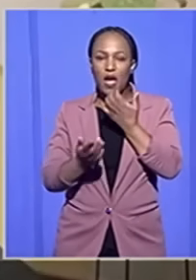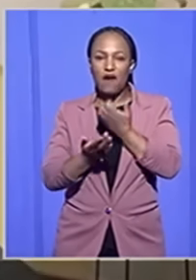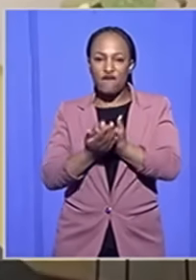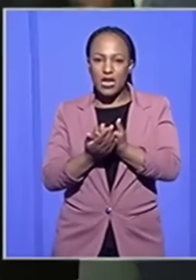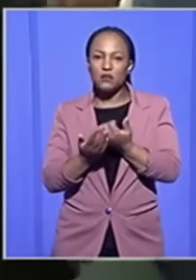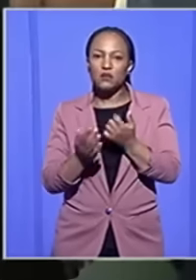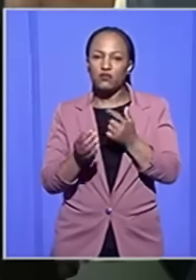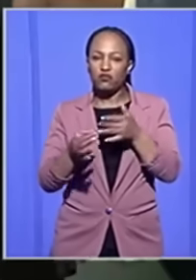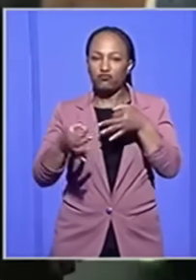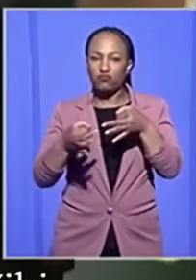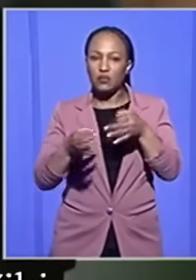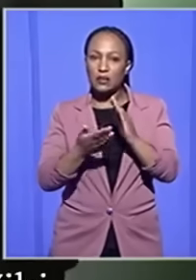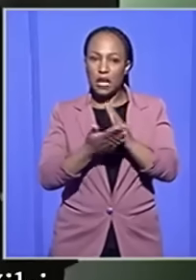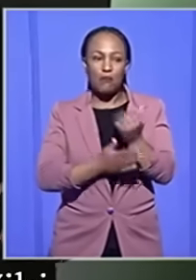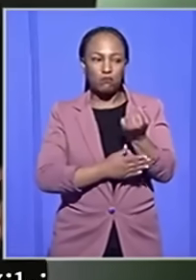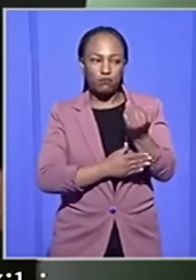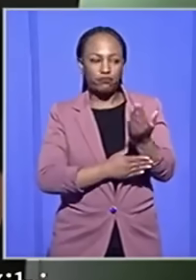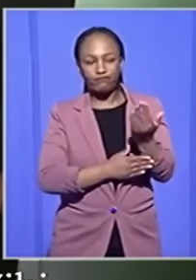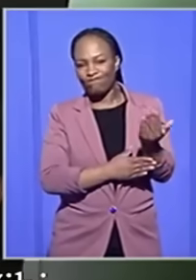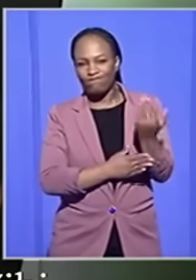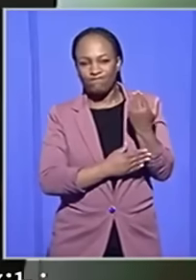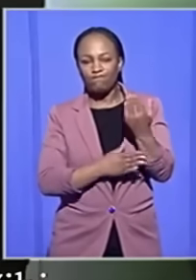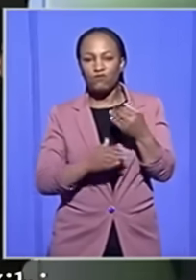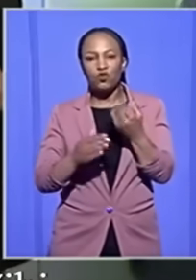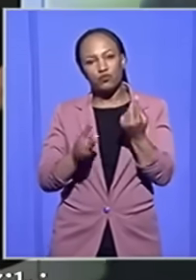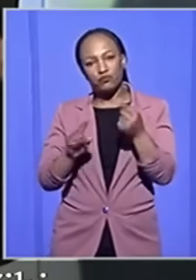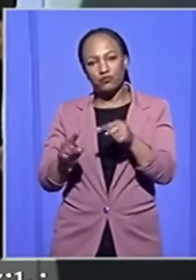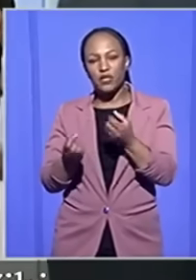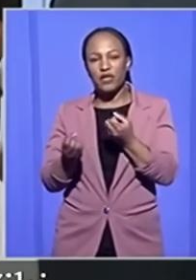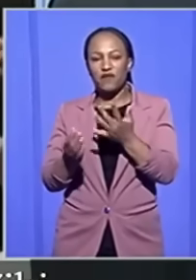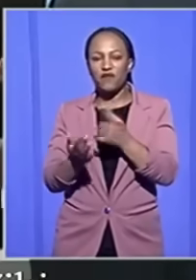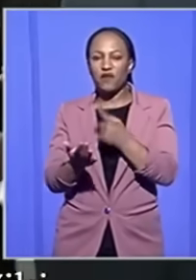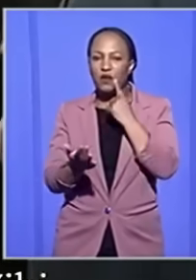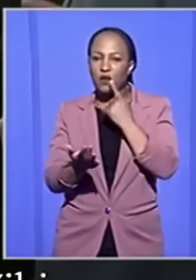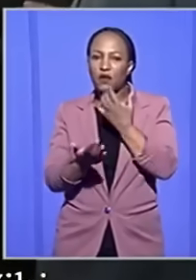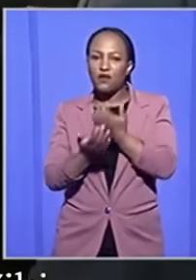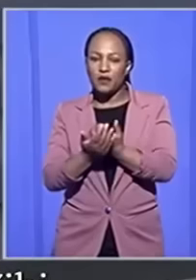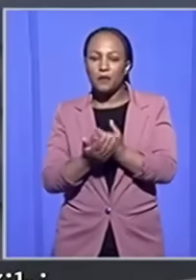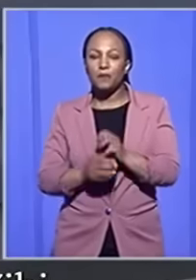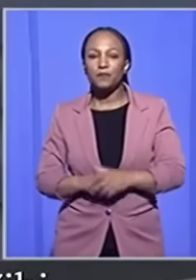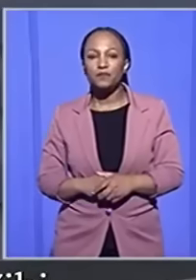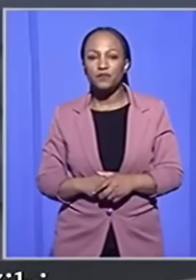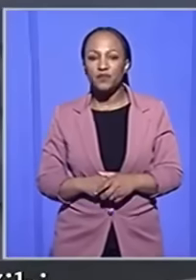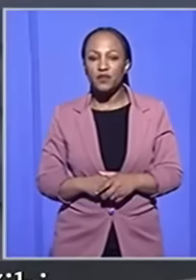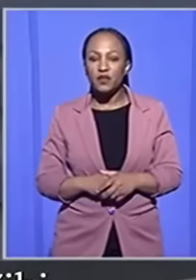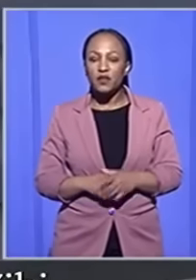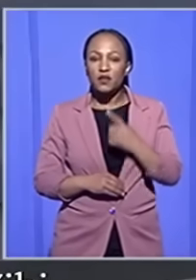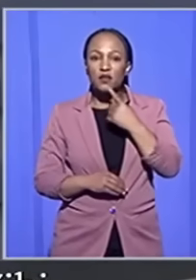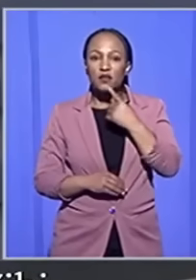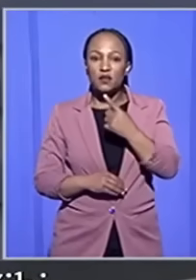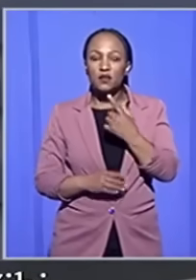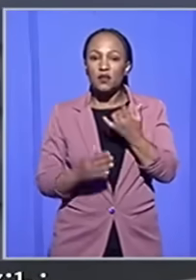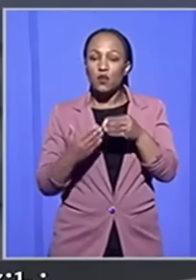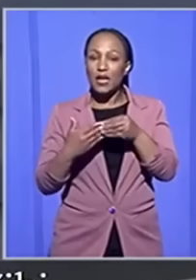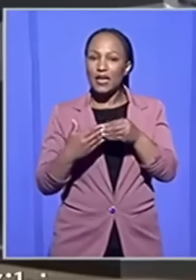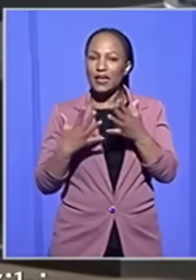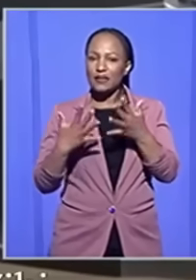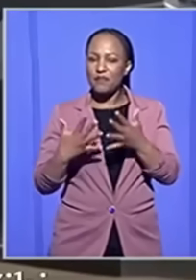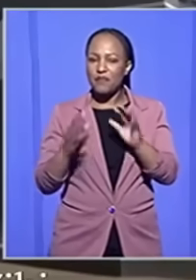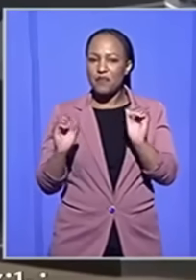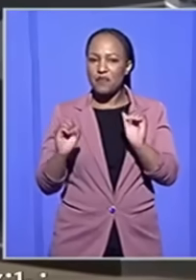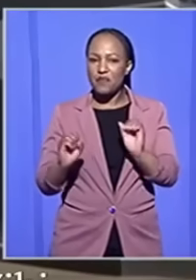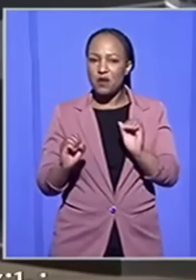appear. Kgabagare lephata la boela tlhoko jwa ditirelo tsa puso le tsebositse ka ga tlhaelo ya boeteledipele kwa setheong seo fa e sa